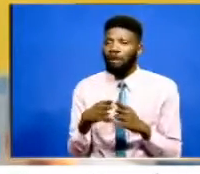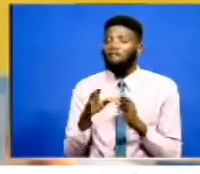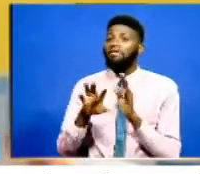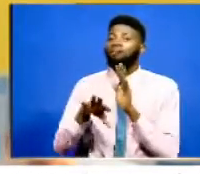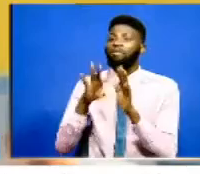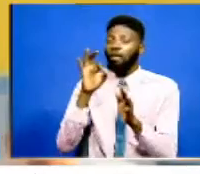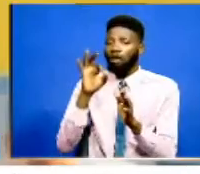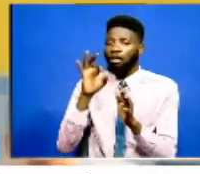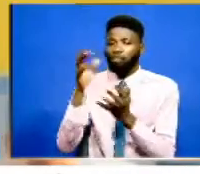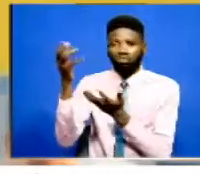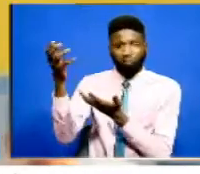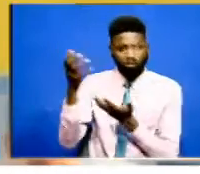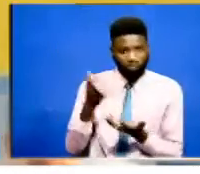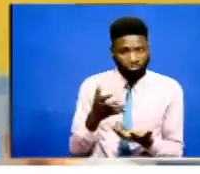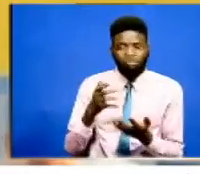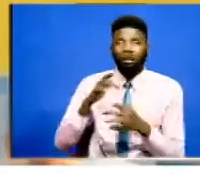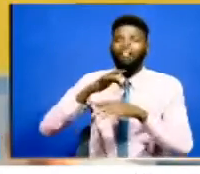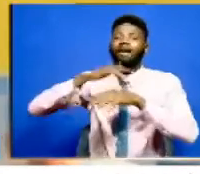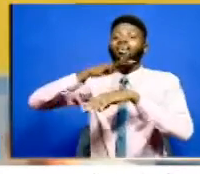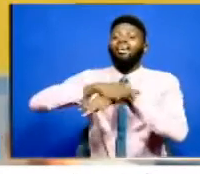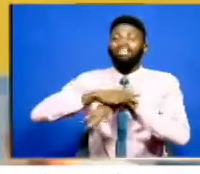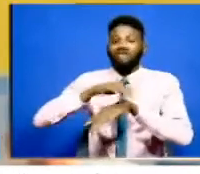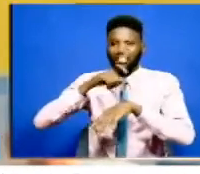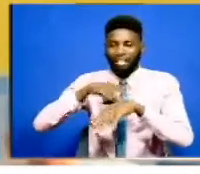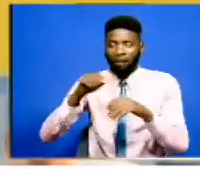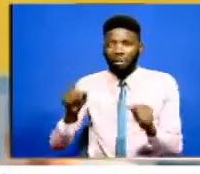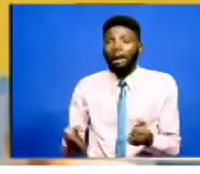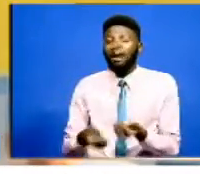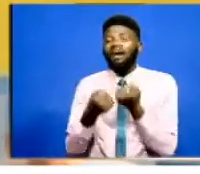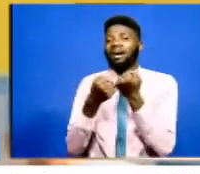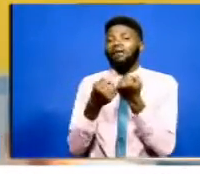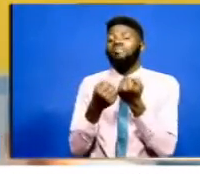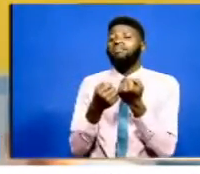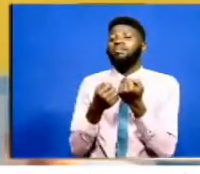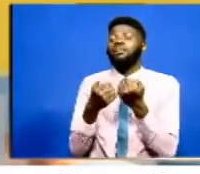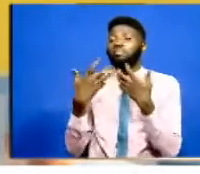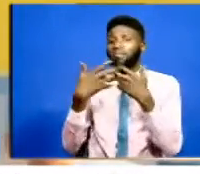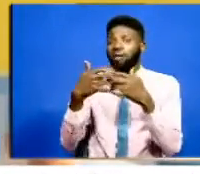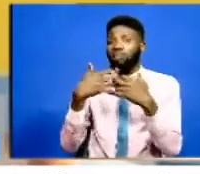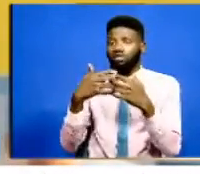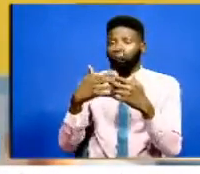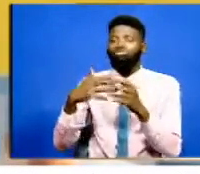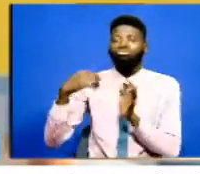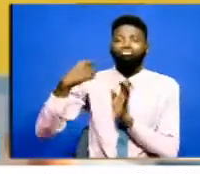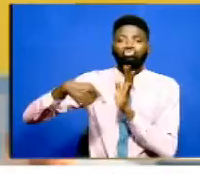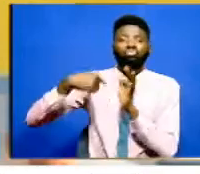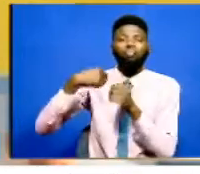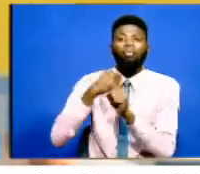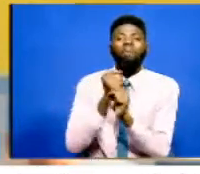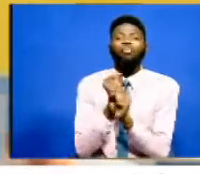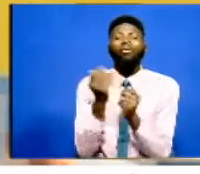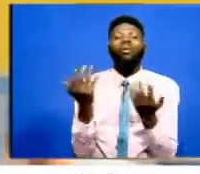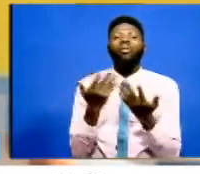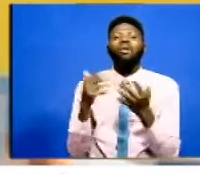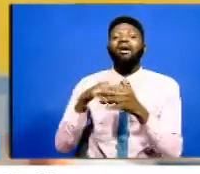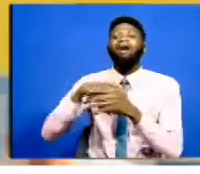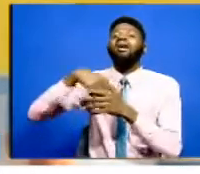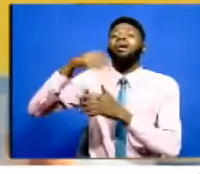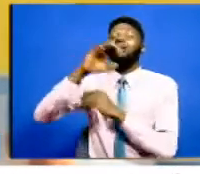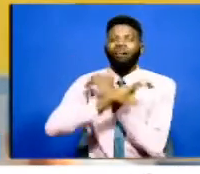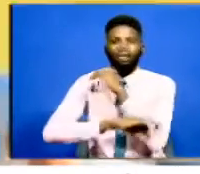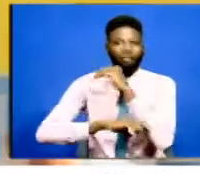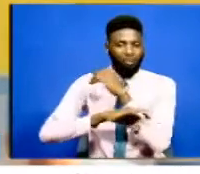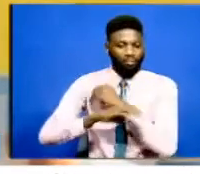manner, especially when these have been manufactured outside our country. We must work